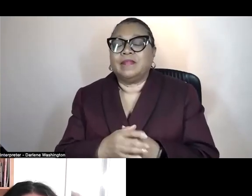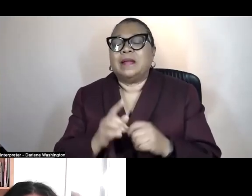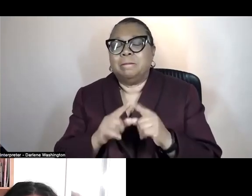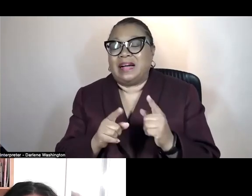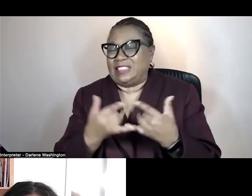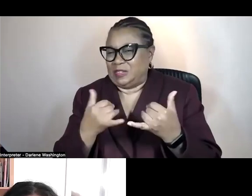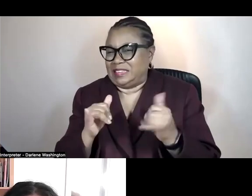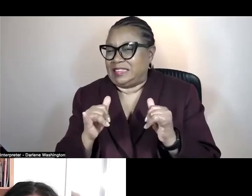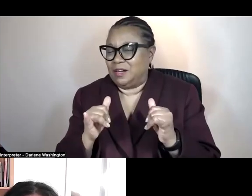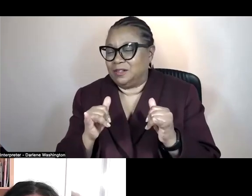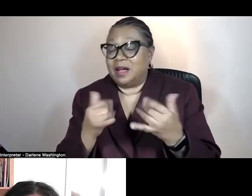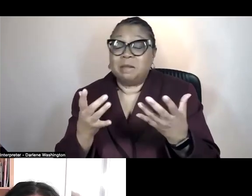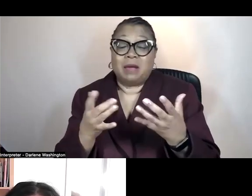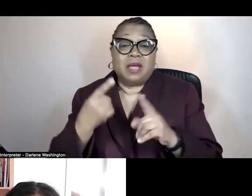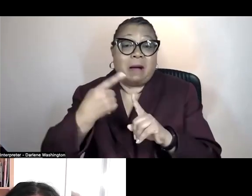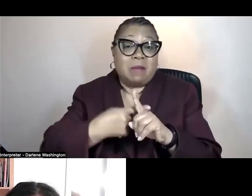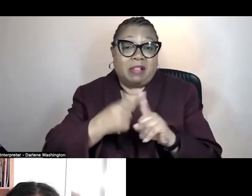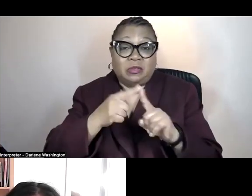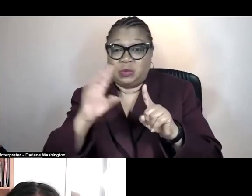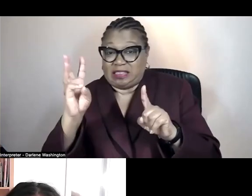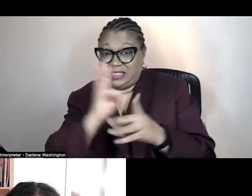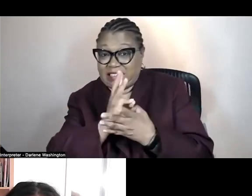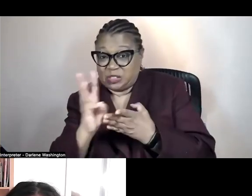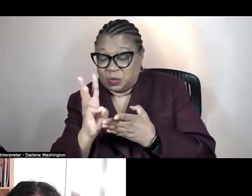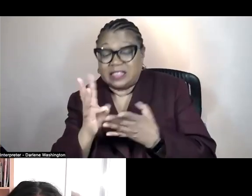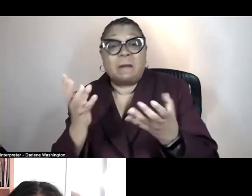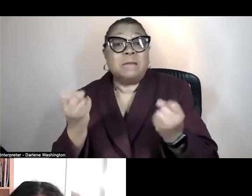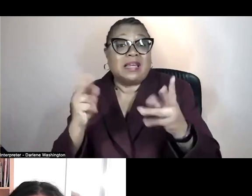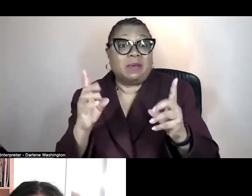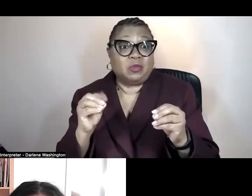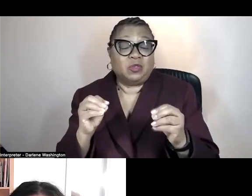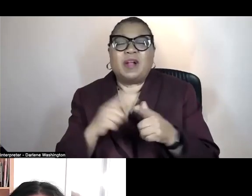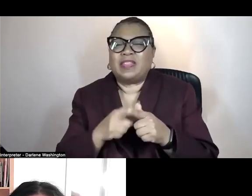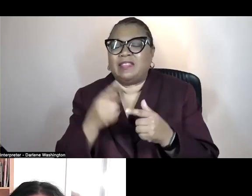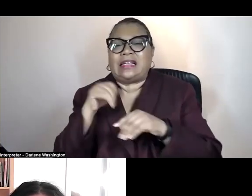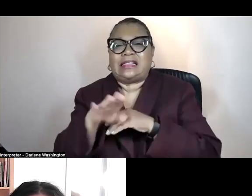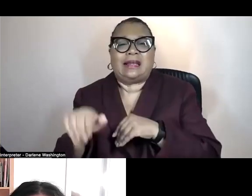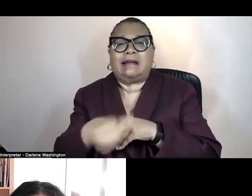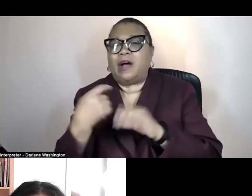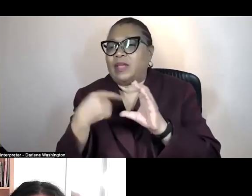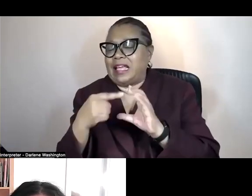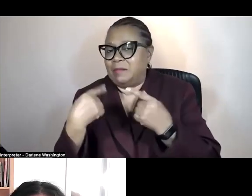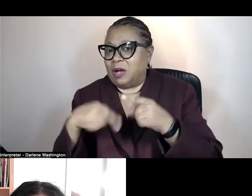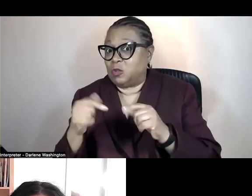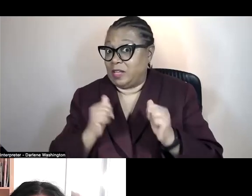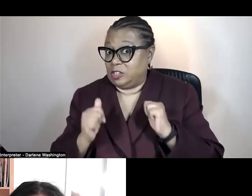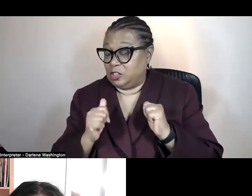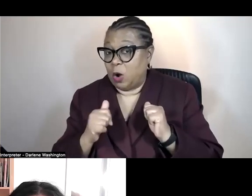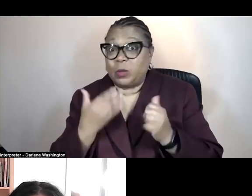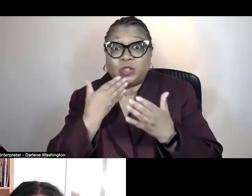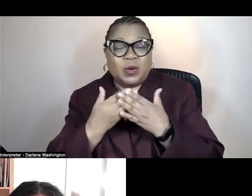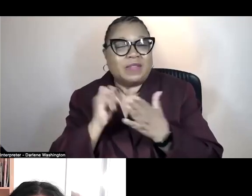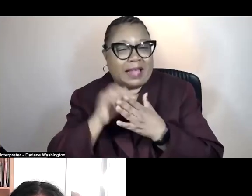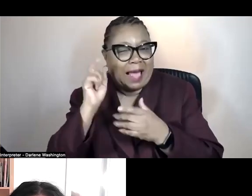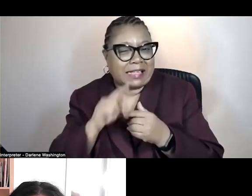But you still, maybe a month to 6 weeks. Now, what many people do is that they'll send out another email during the show, which is good, but that